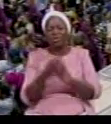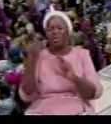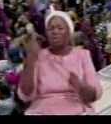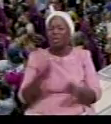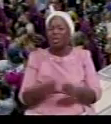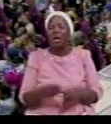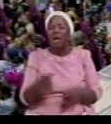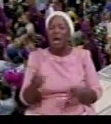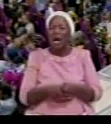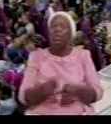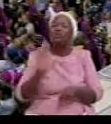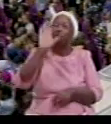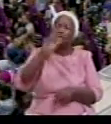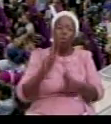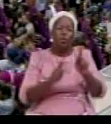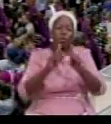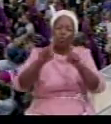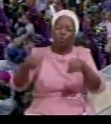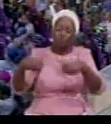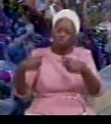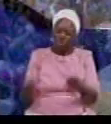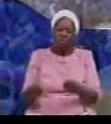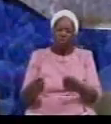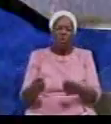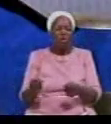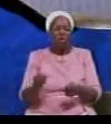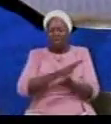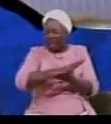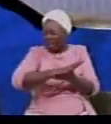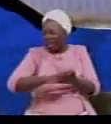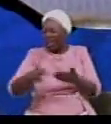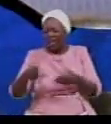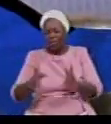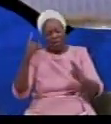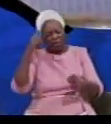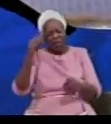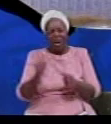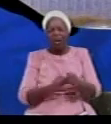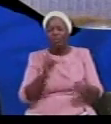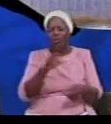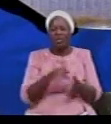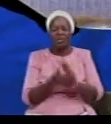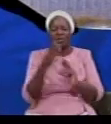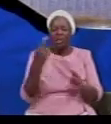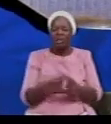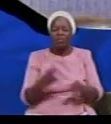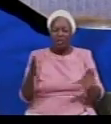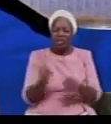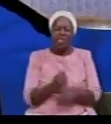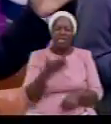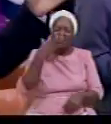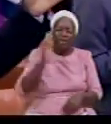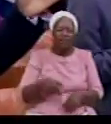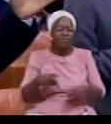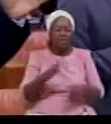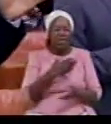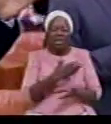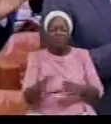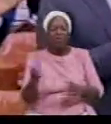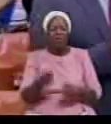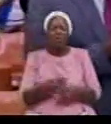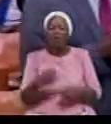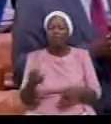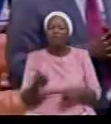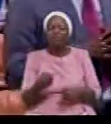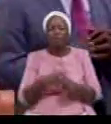As your people go, clear the way for everyone. Take evil away from everyone. And I